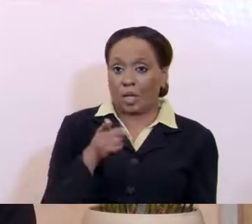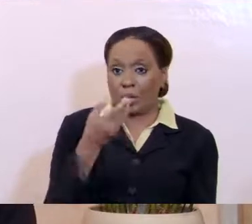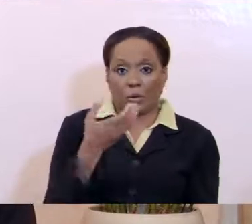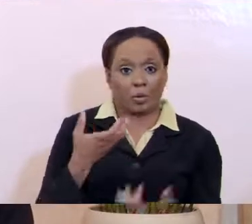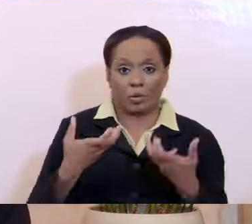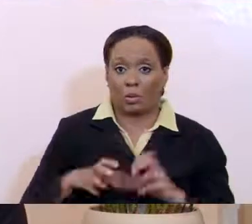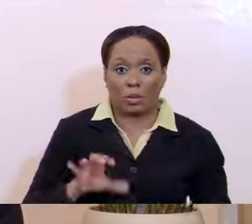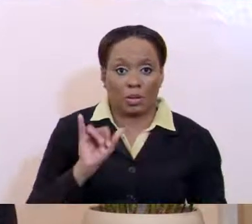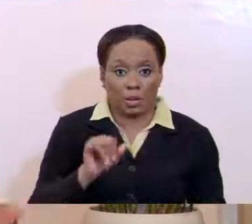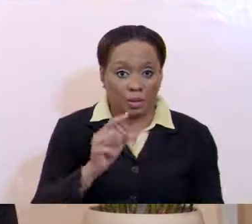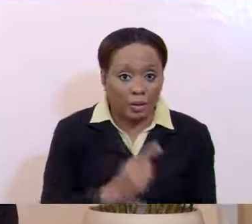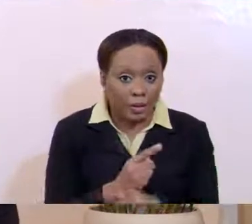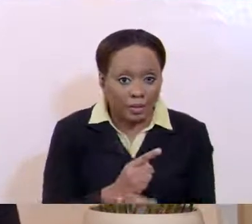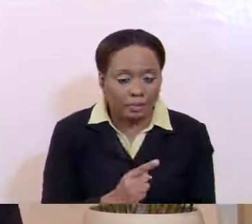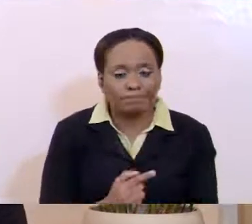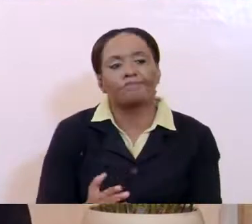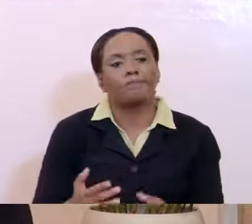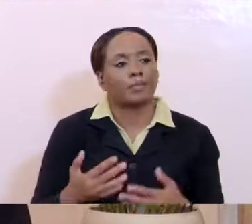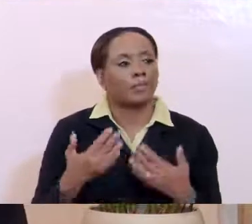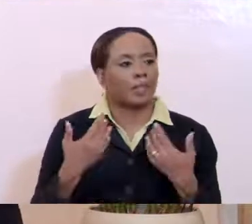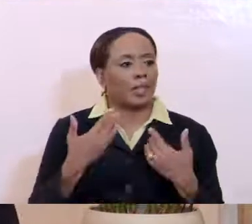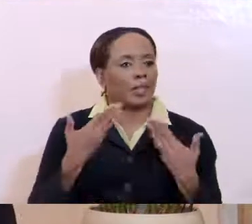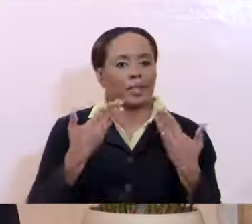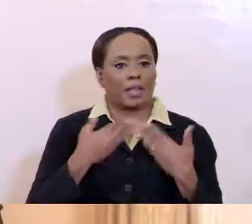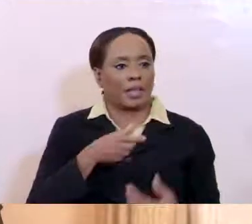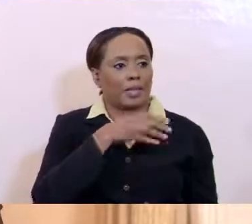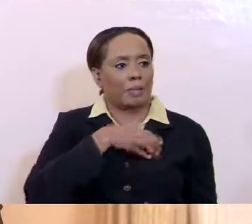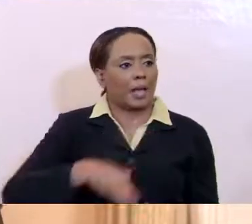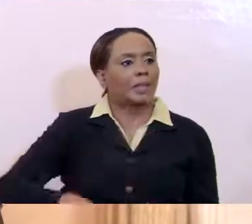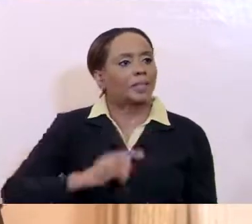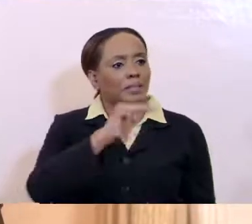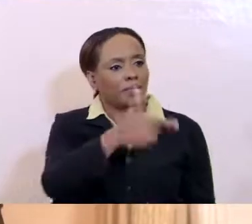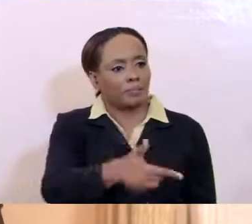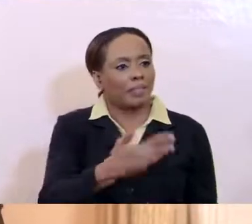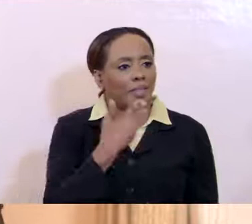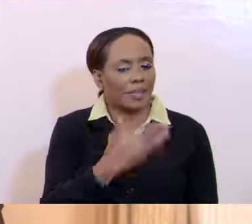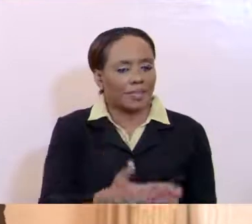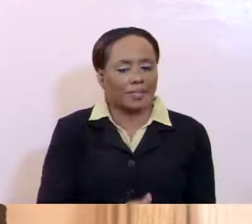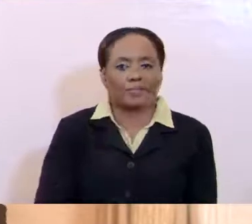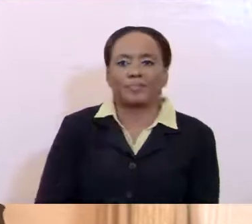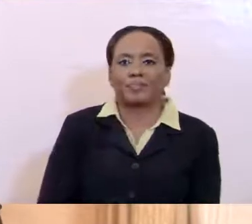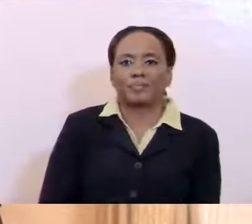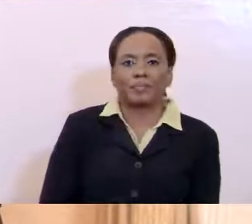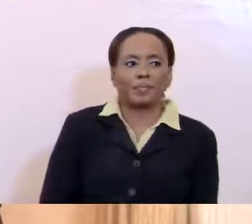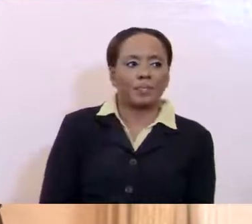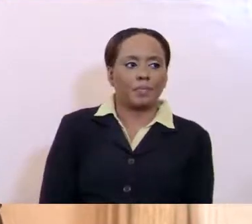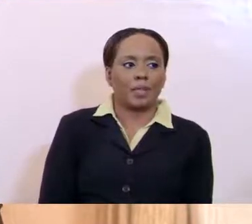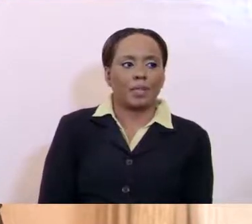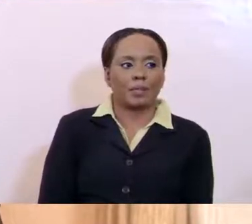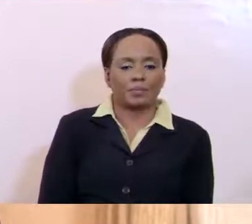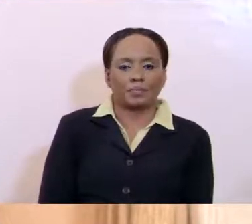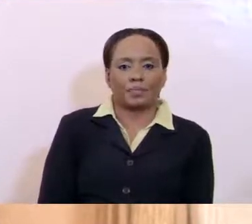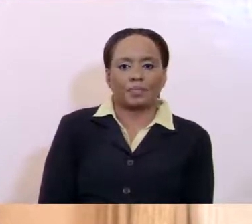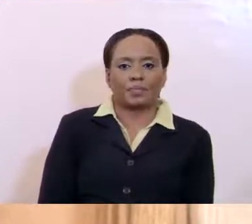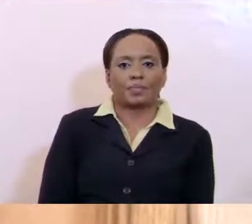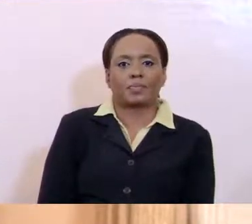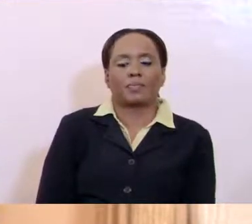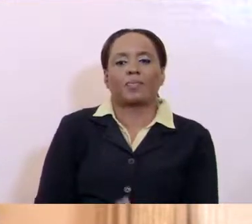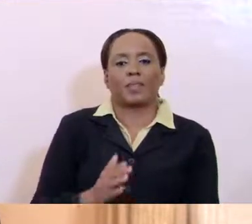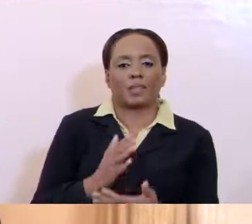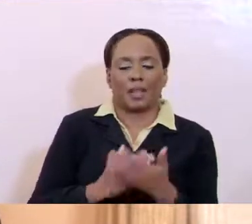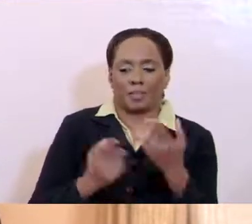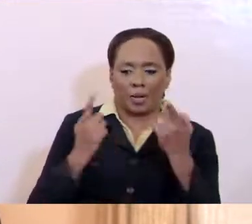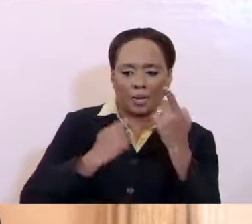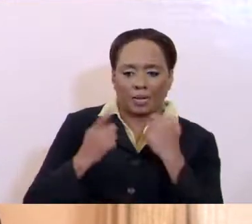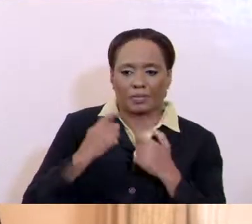want that to happen. Liz, I hand over to you. Attorney General, there are some questions coming in that I'm going to put you.